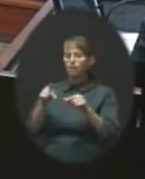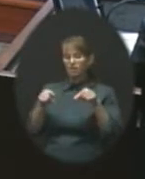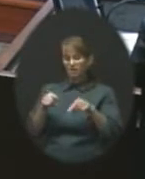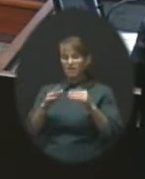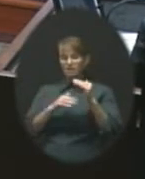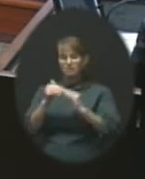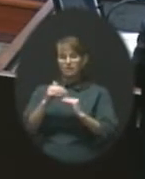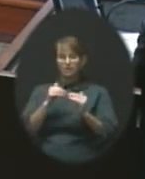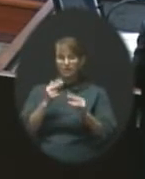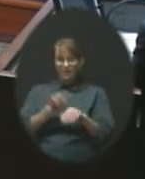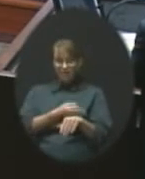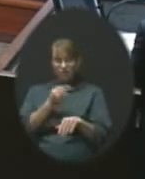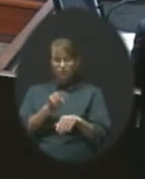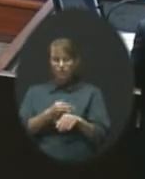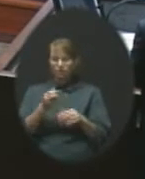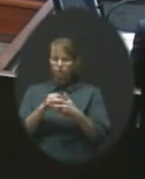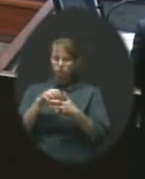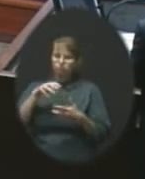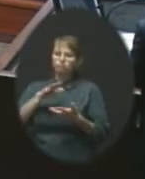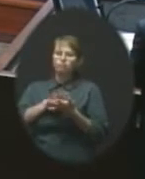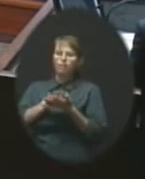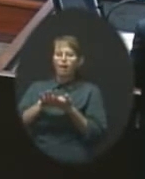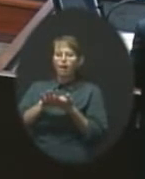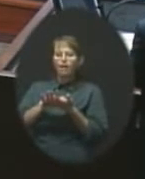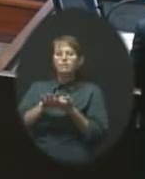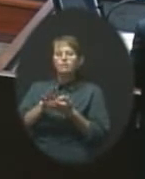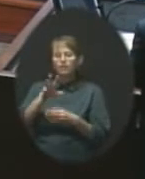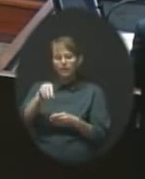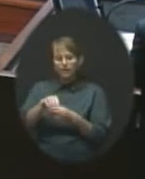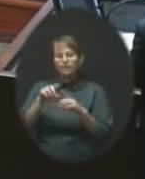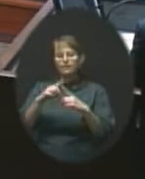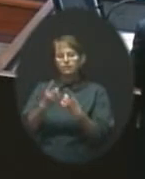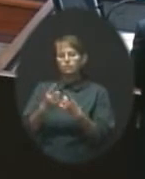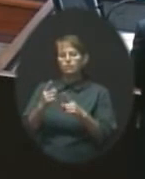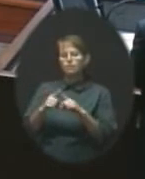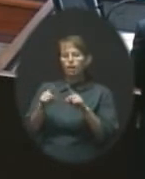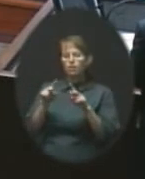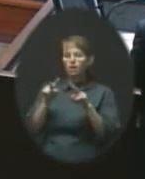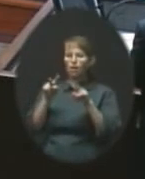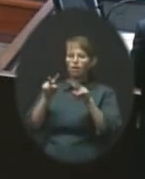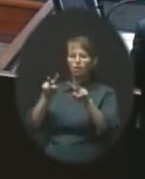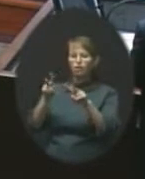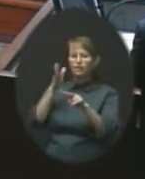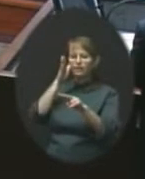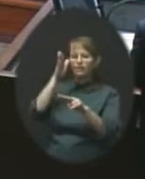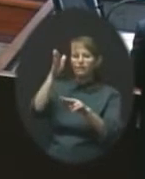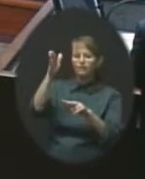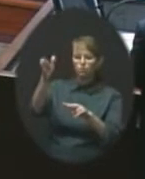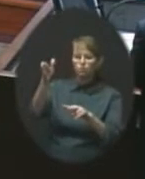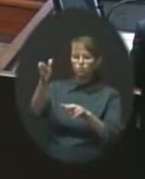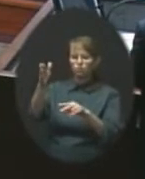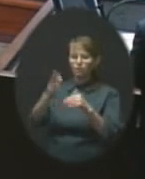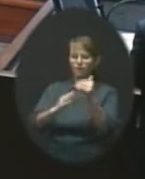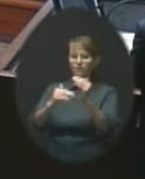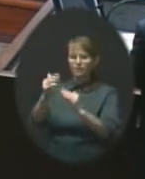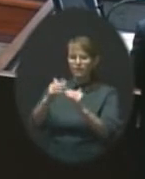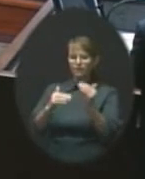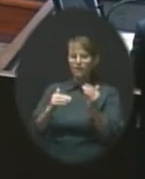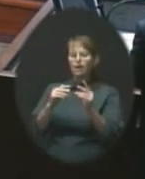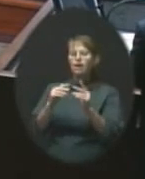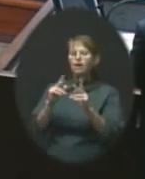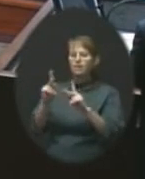our school district. But looking at the future of this building with the programs and the people and students that it could serve long